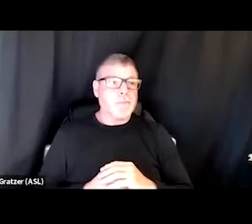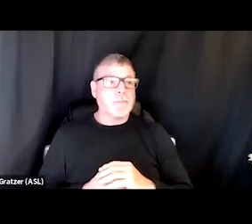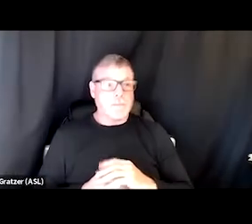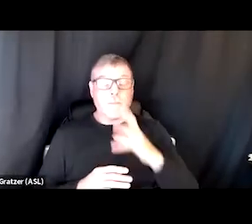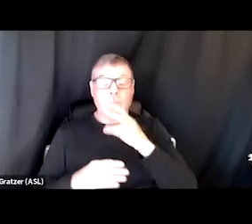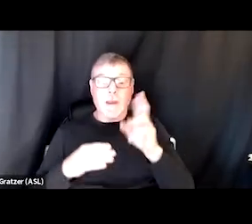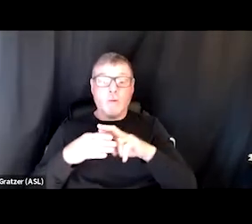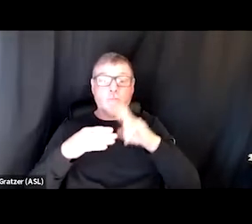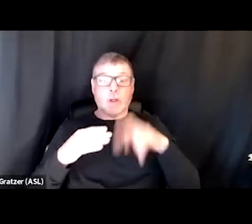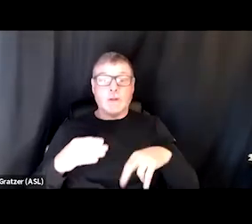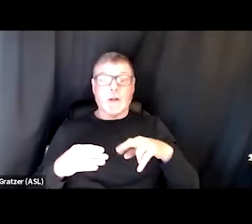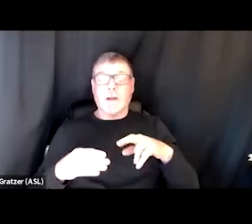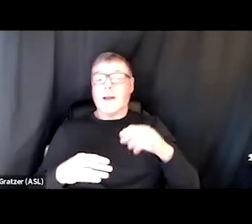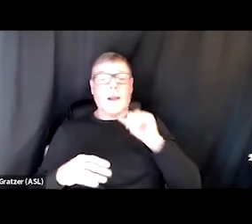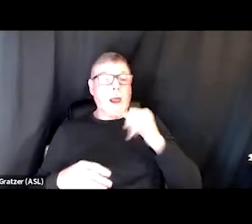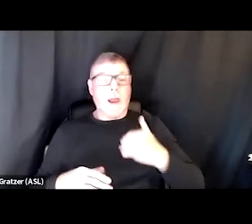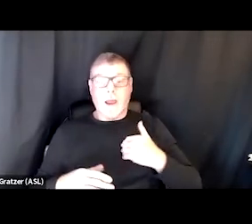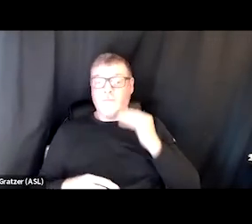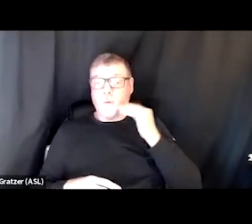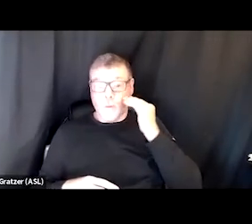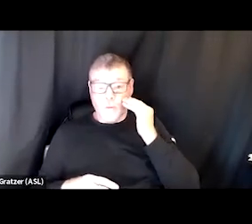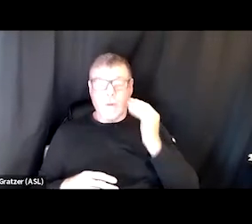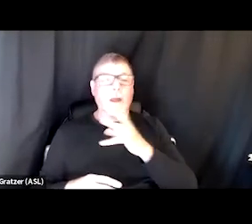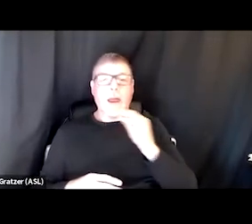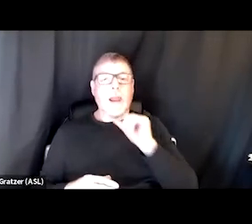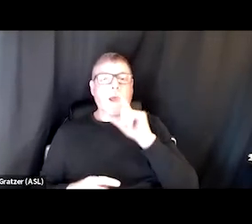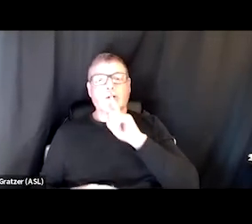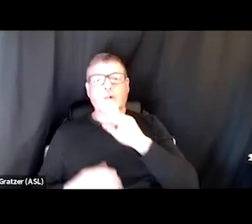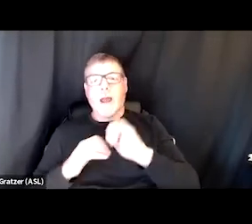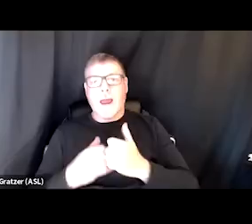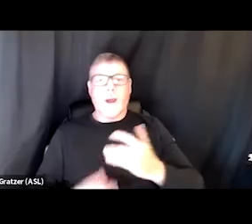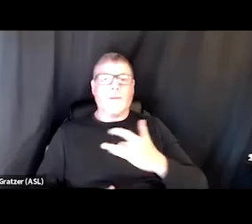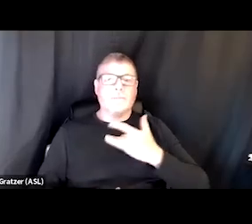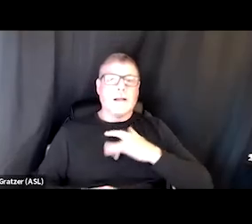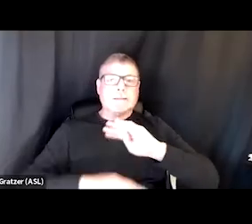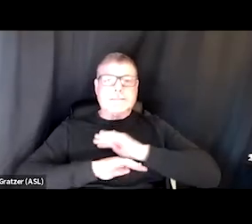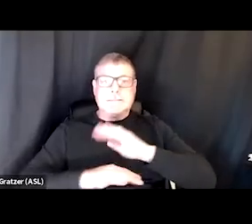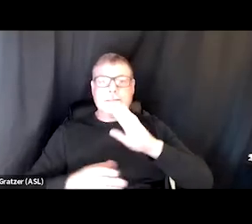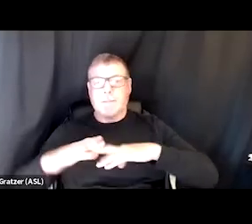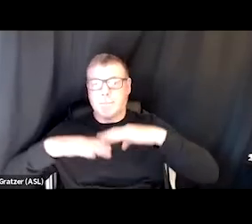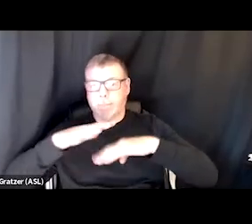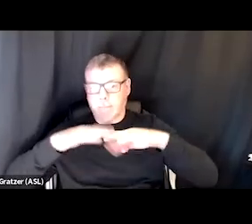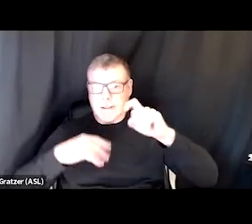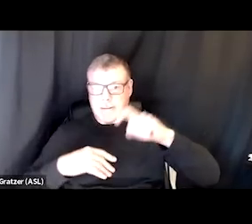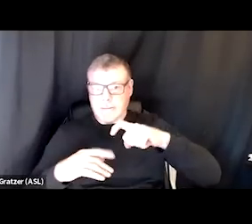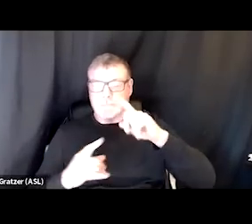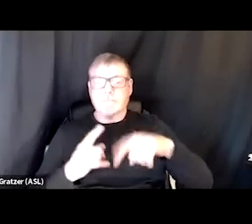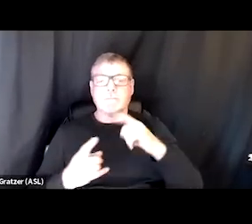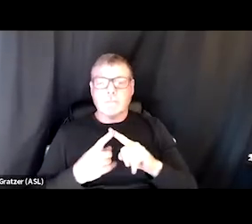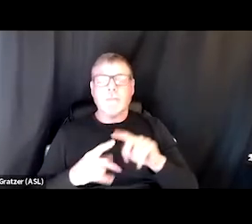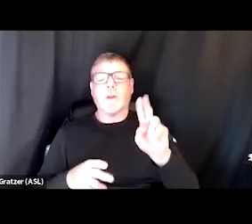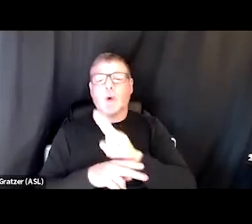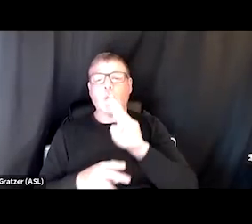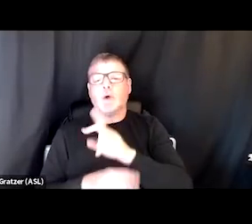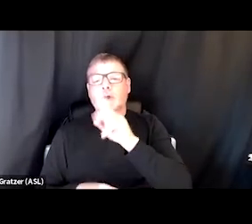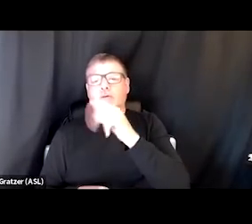as a result of being unhoused and being uncertain how they are going to meet their basic needs. And this person may begin using substances to